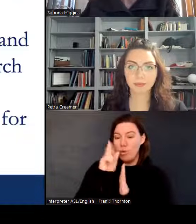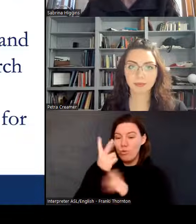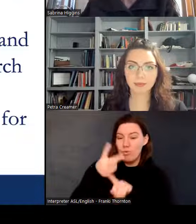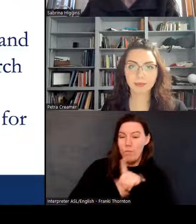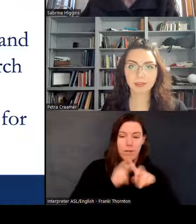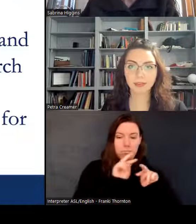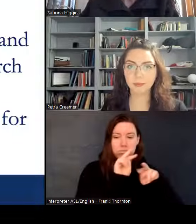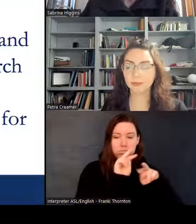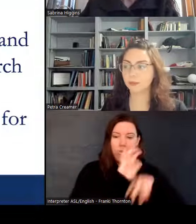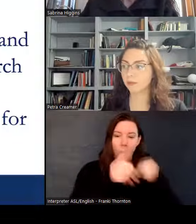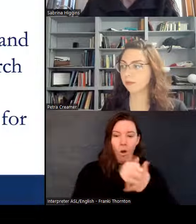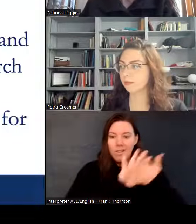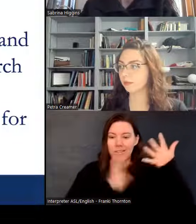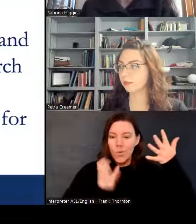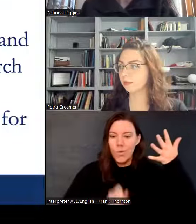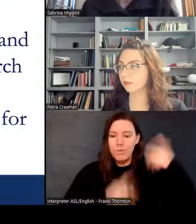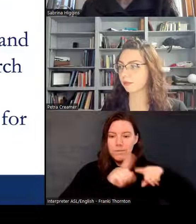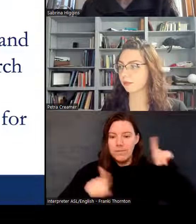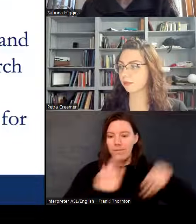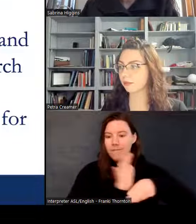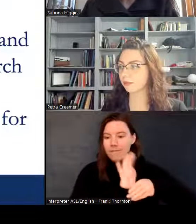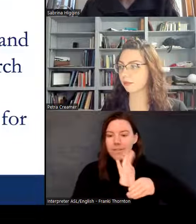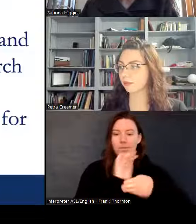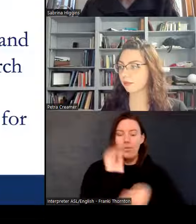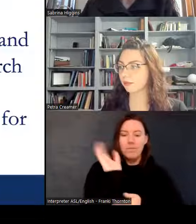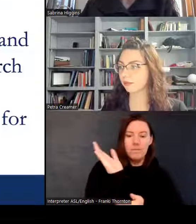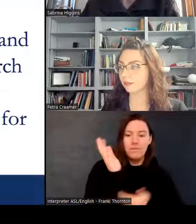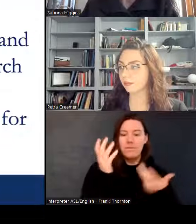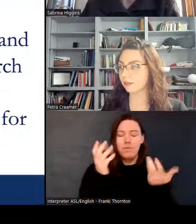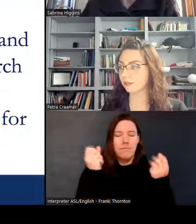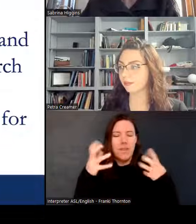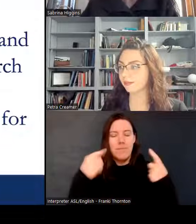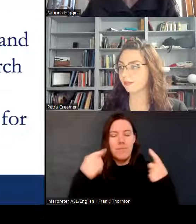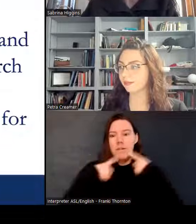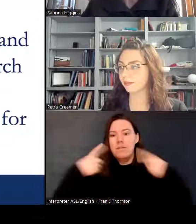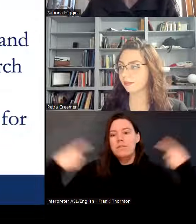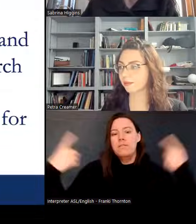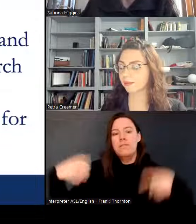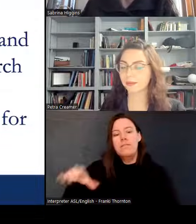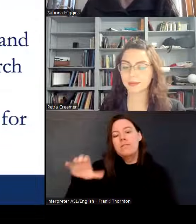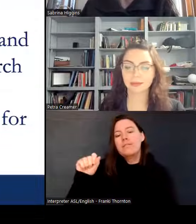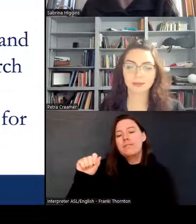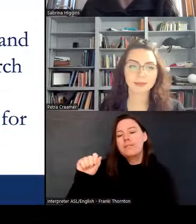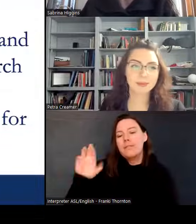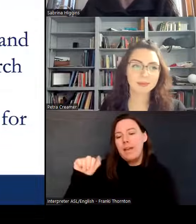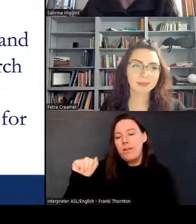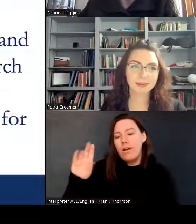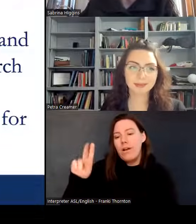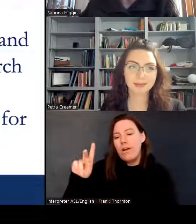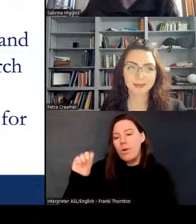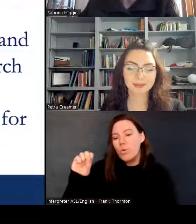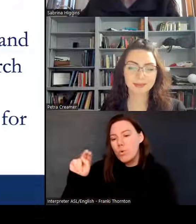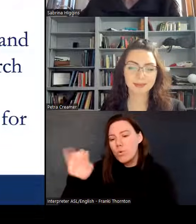ticket. You can listen to lectures from world-renowned scholars like Kara Cooney, Patrick Hunt, Alexandra Jones, Josh Gates,